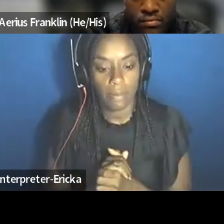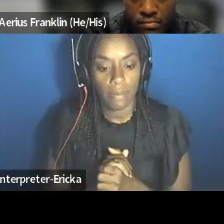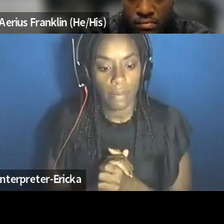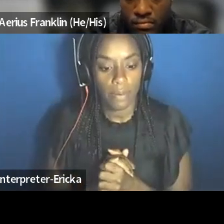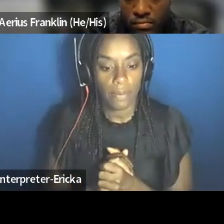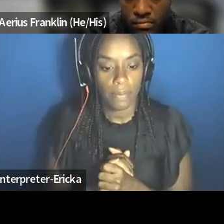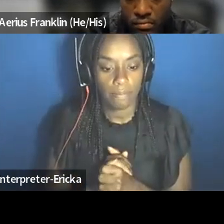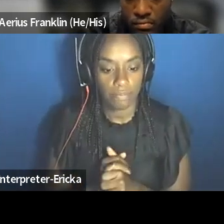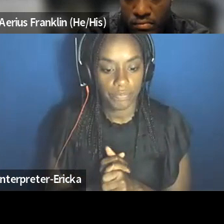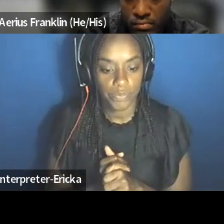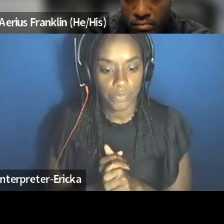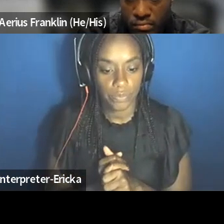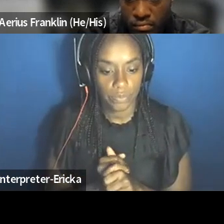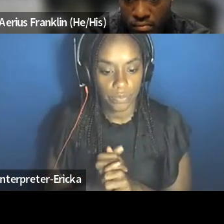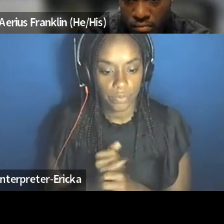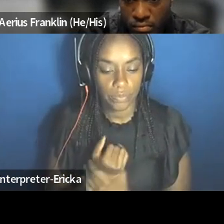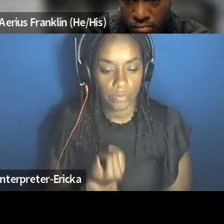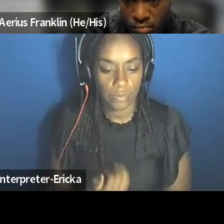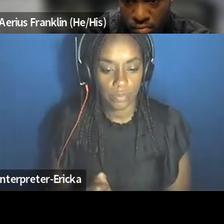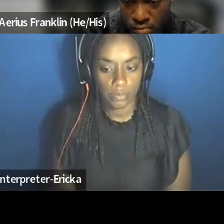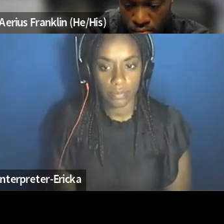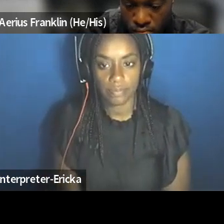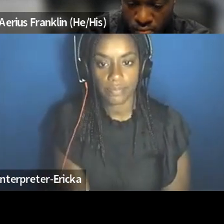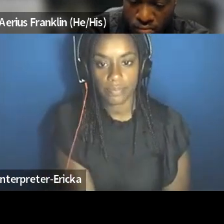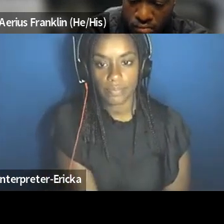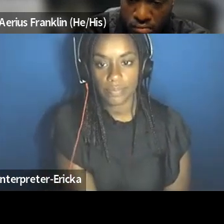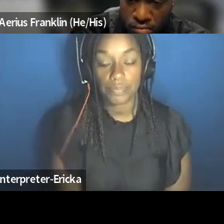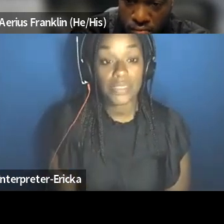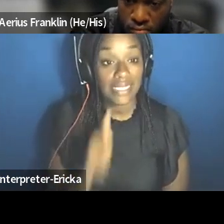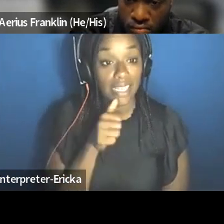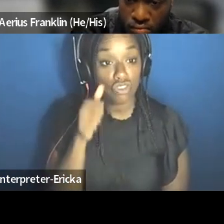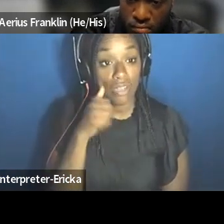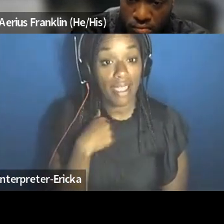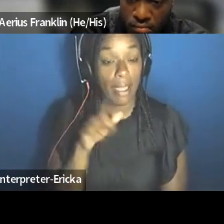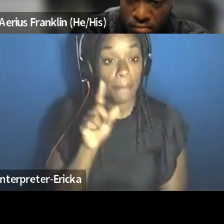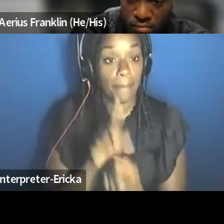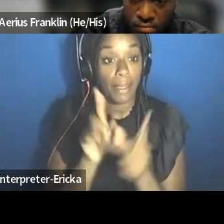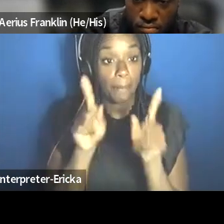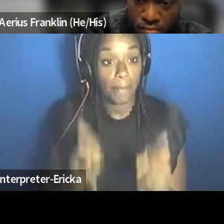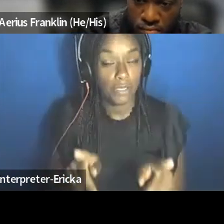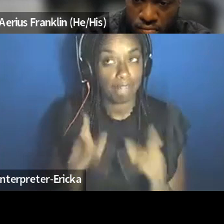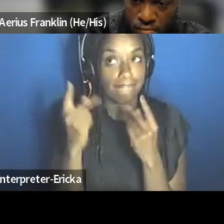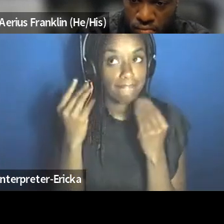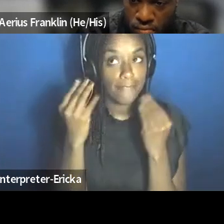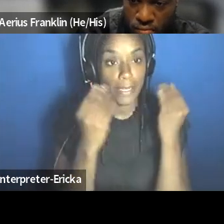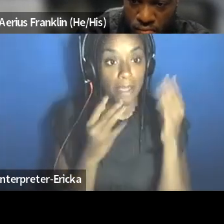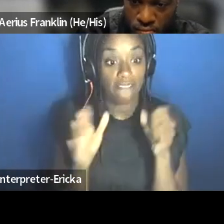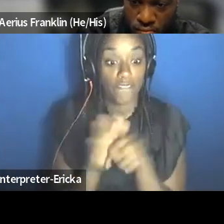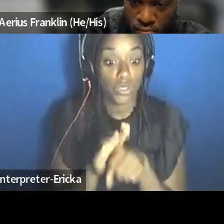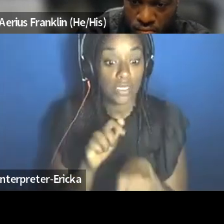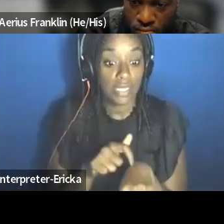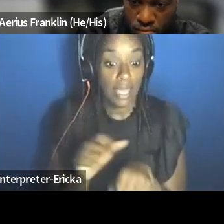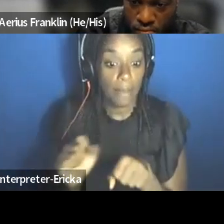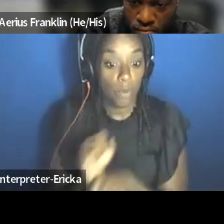Okay, so just yesterday, I met with somebody who is contemplating full-time employment. But in